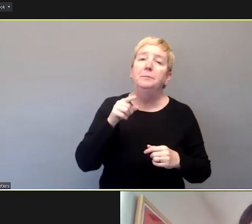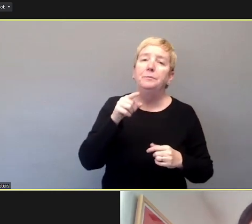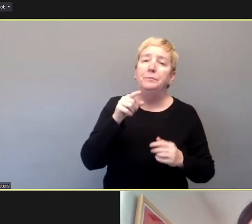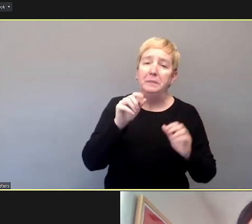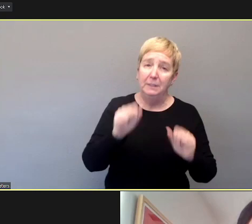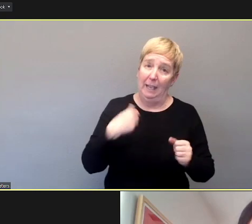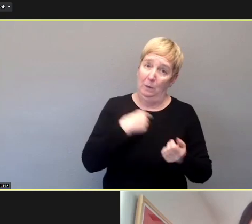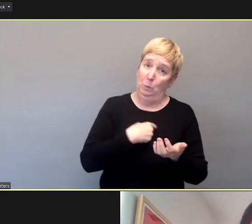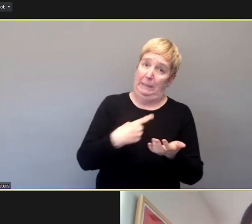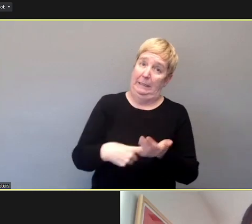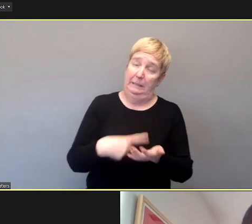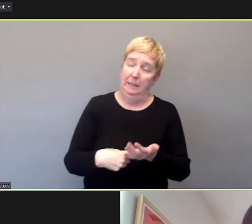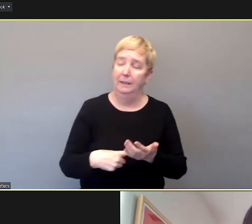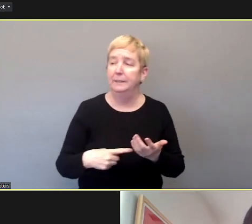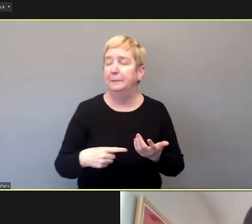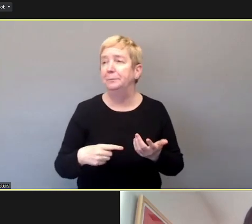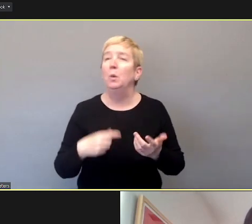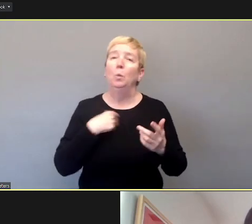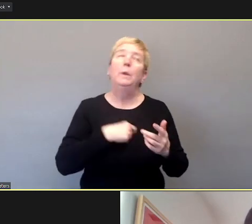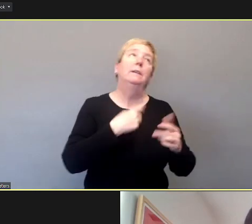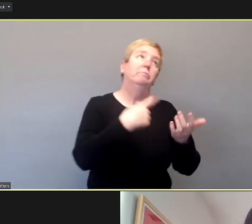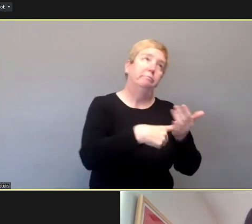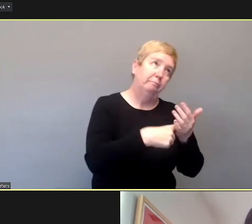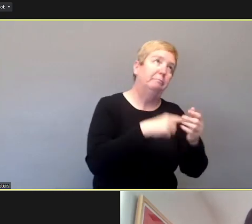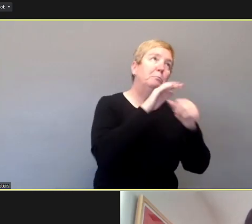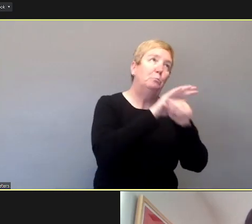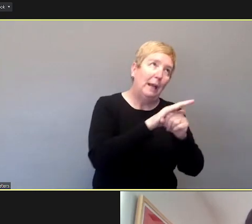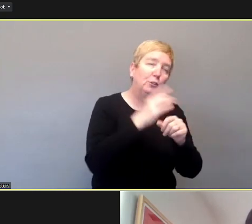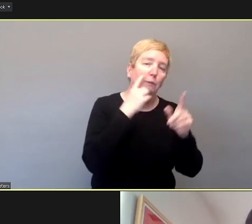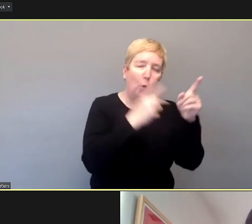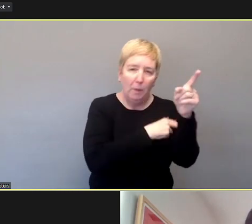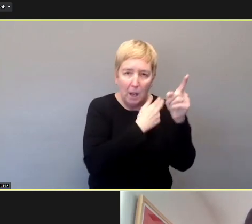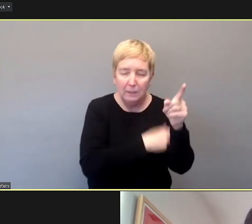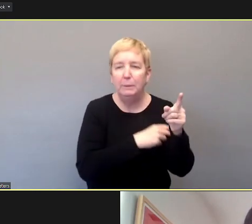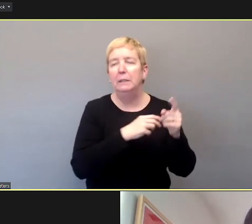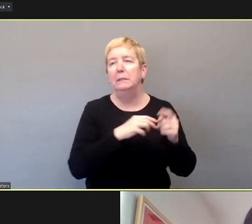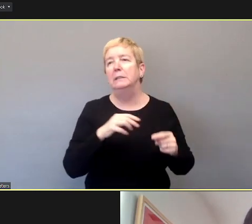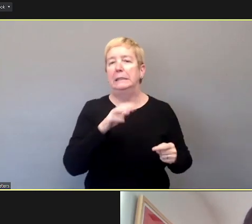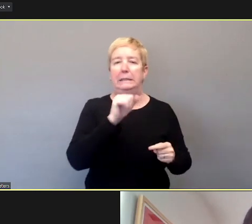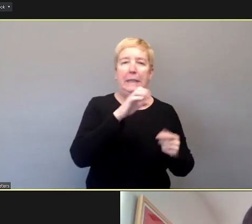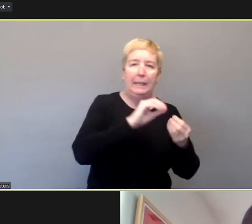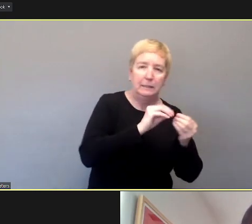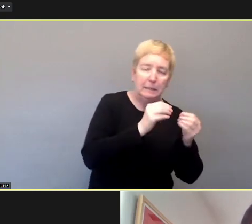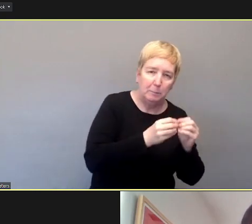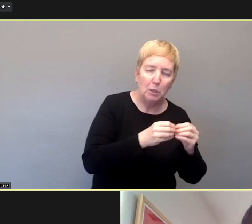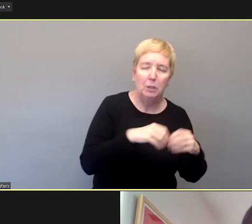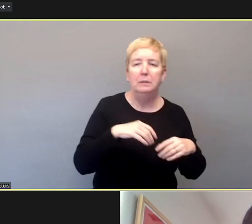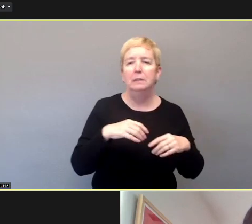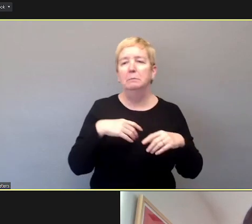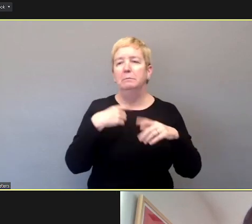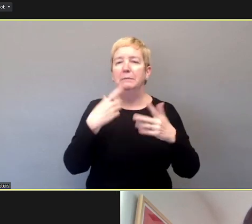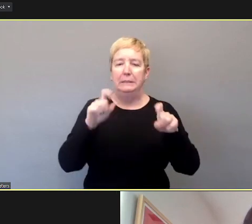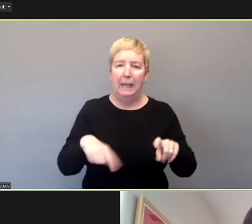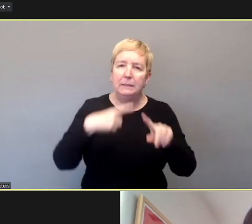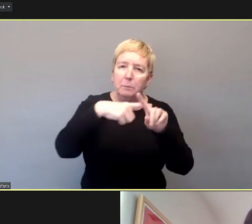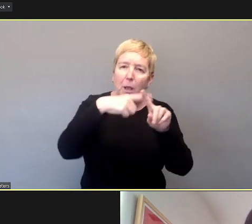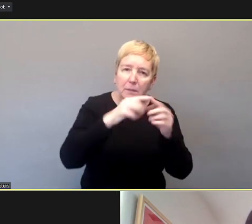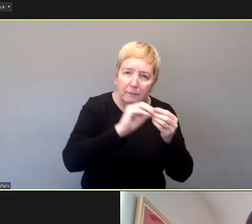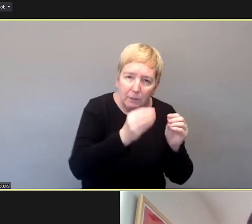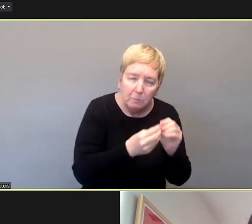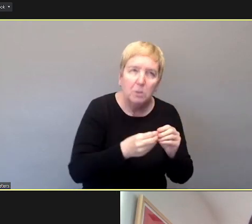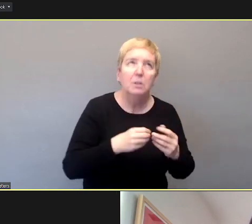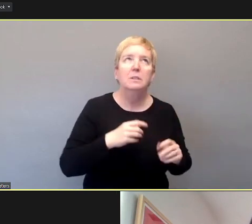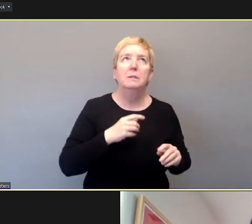talk a lot about the pressure on the hospitals and the case rates and the test positivity rates, but we haven't really talked about if there's sort